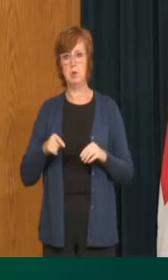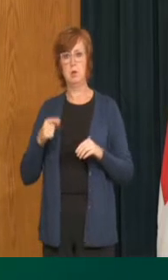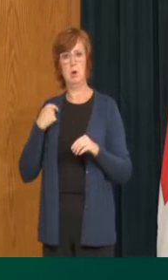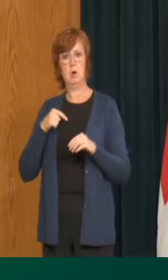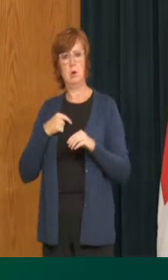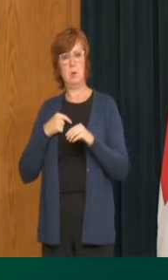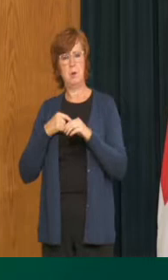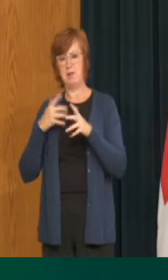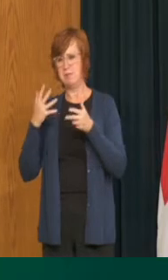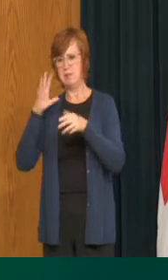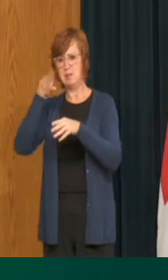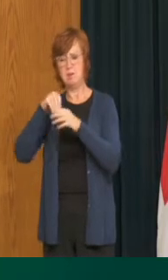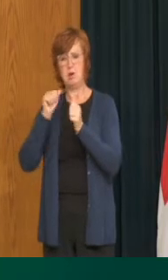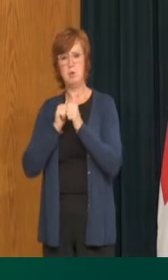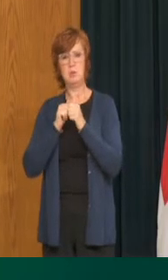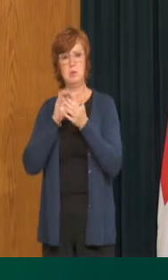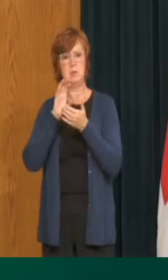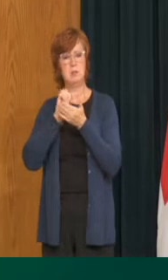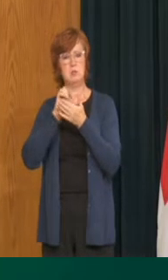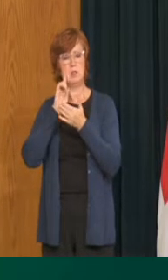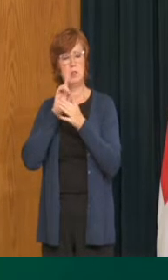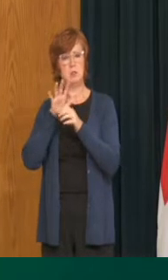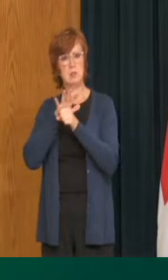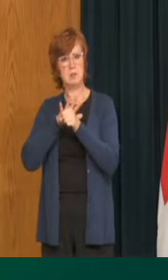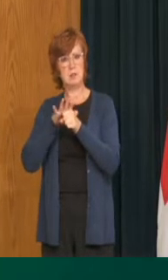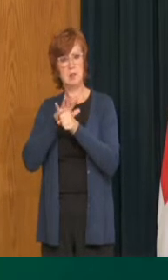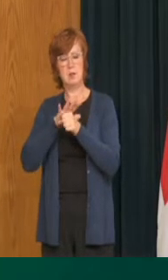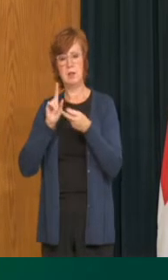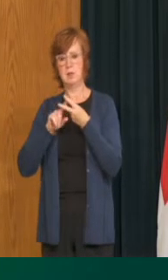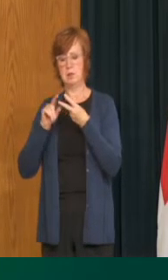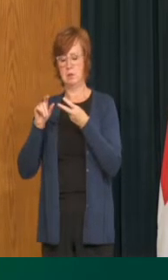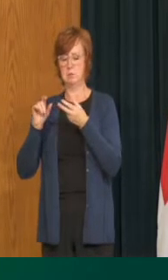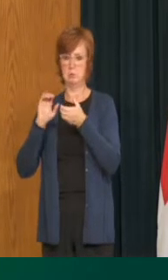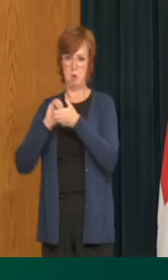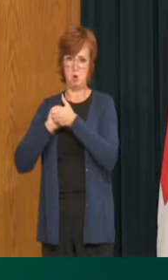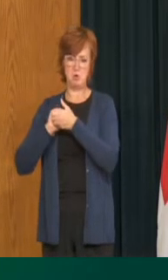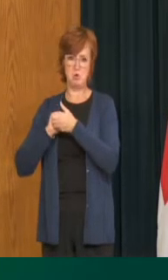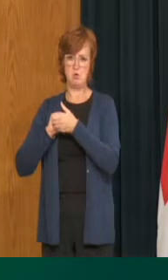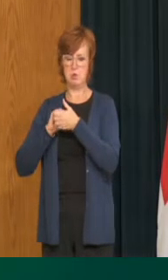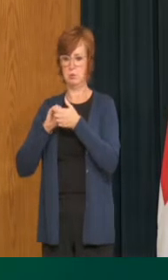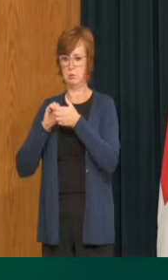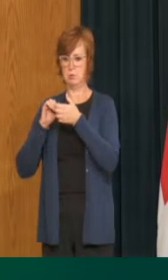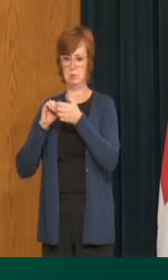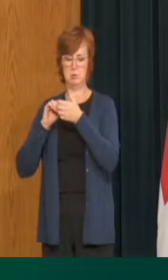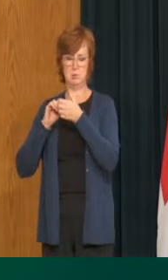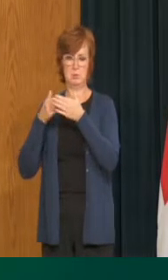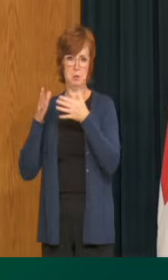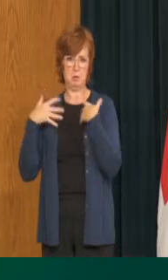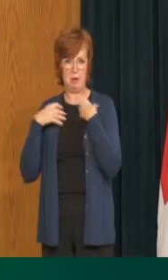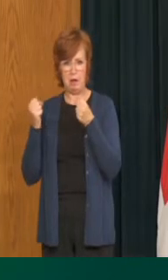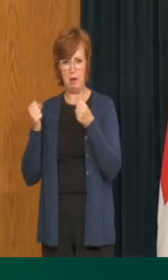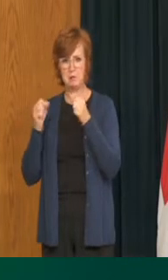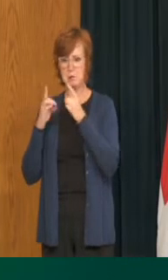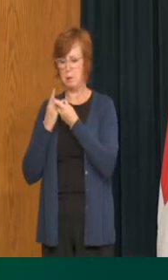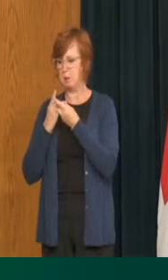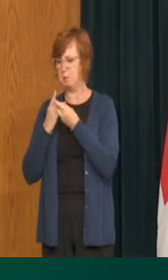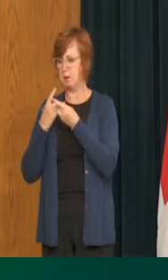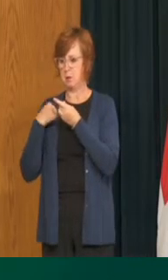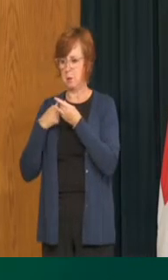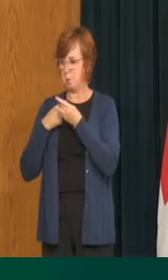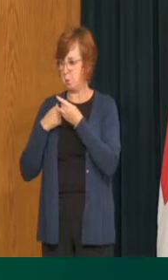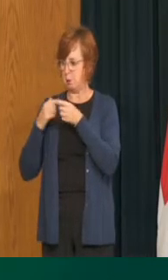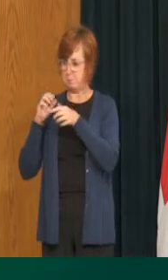education sector, our stakeholders throughout the education sector, partners, I would say, throughout the education sector and public health, on put